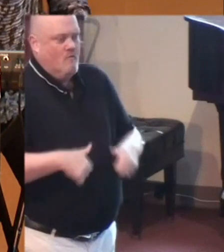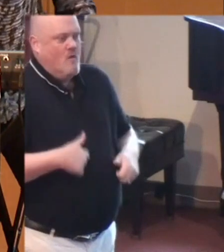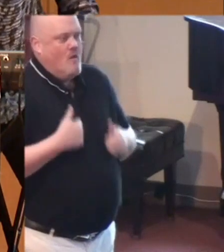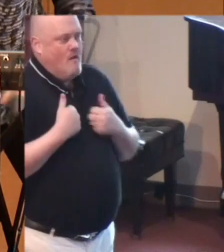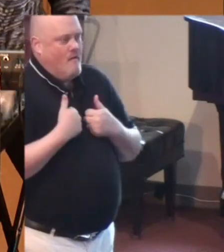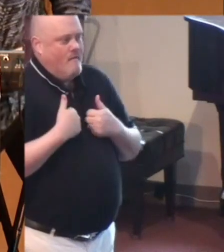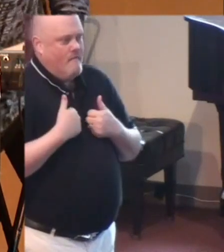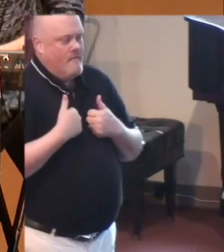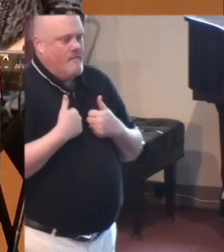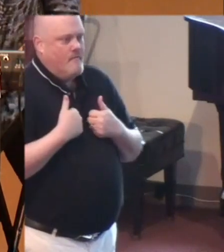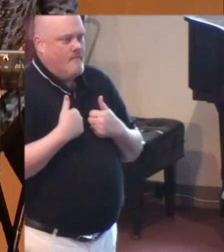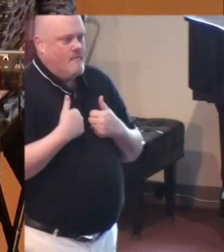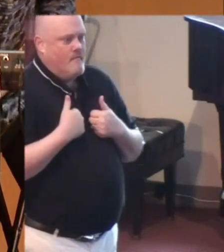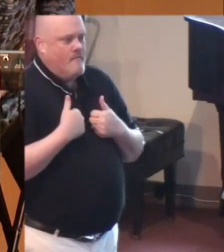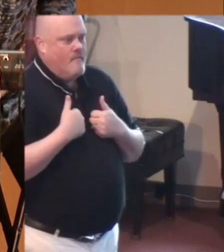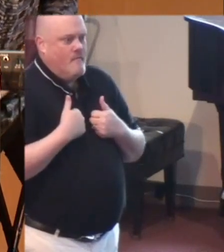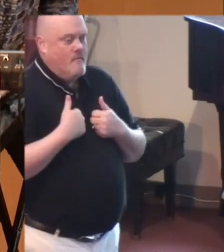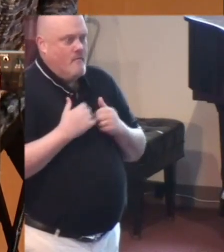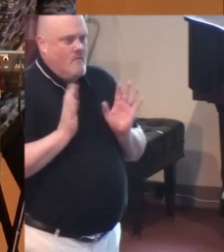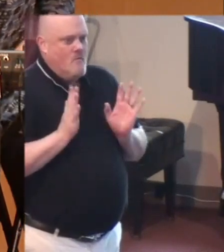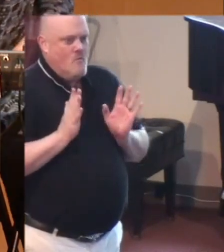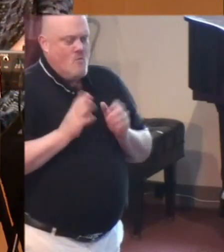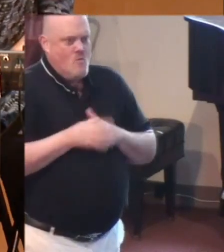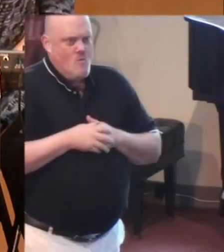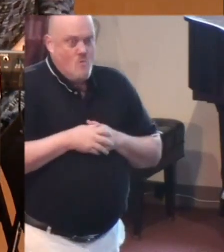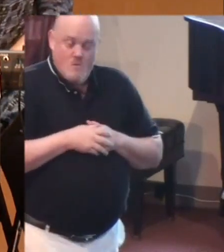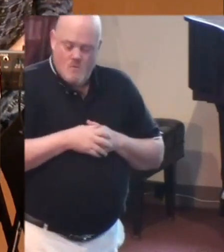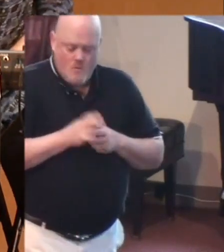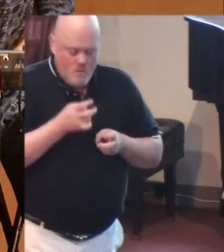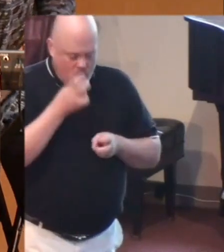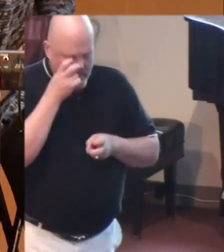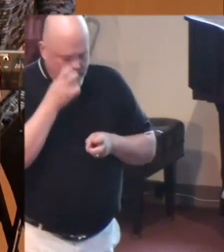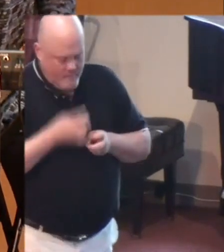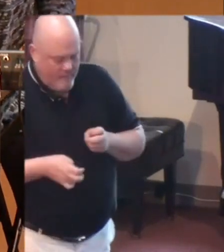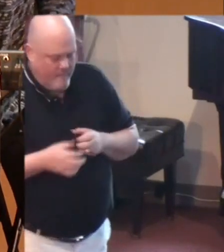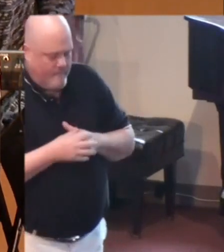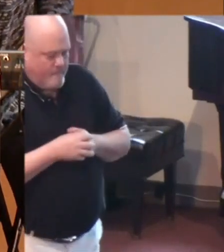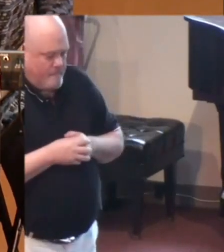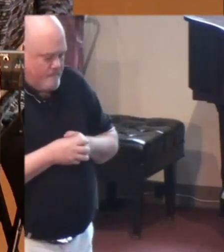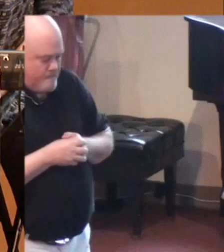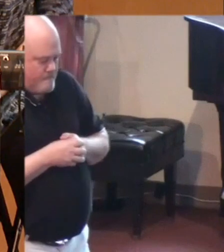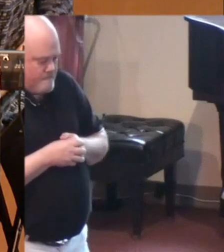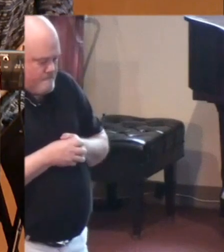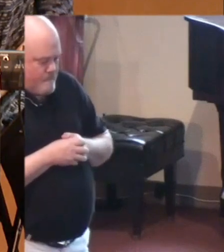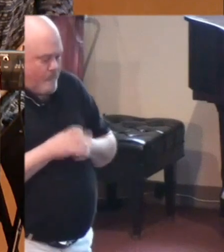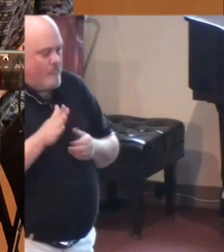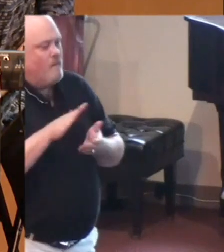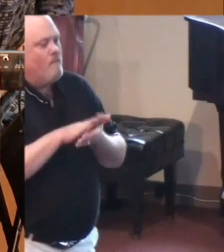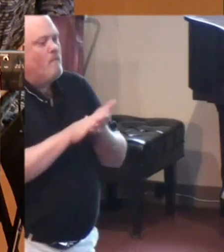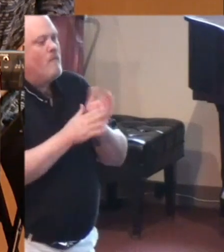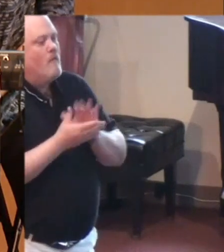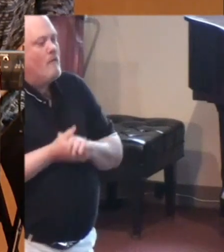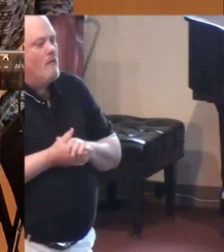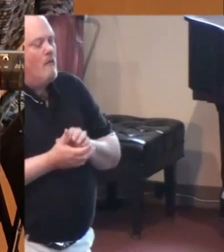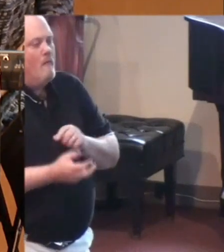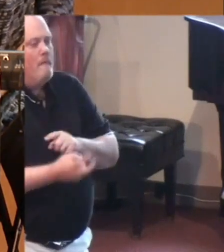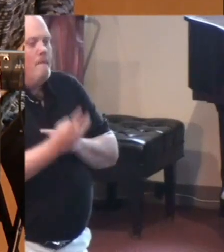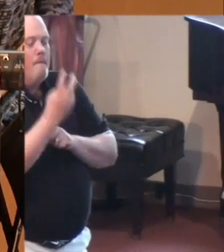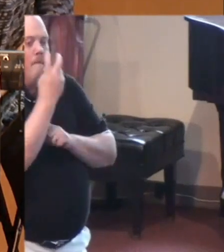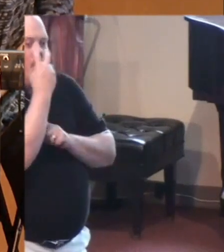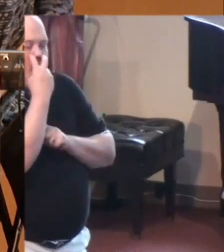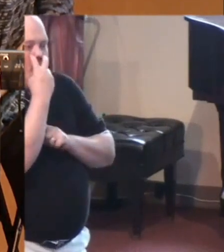it wasn't very much fun. She ended up legally blind from